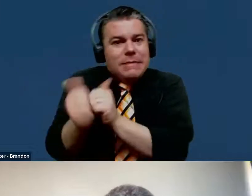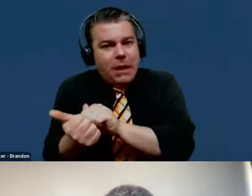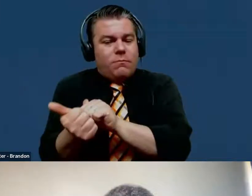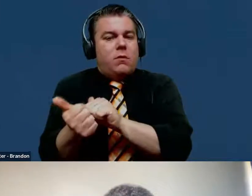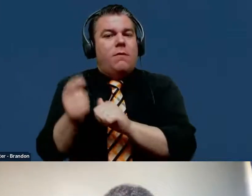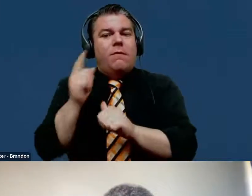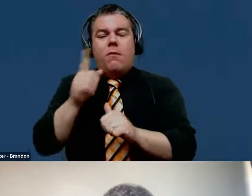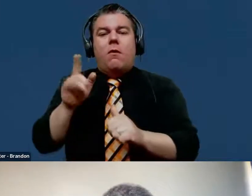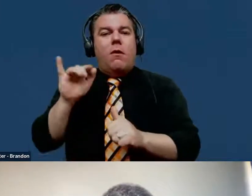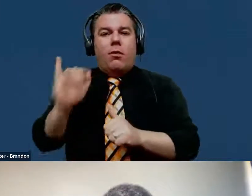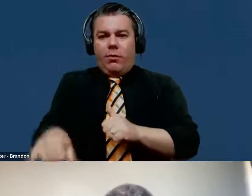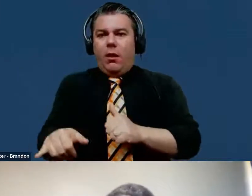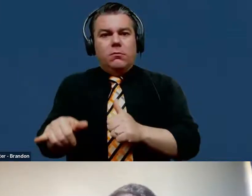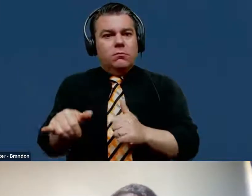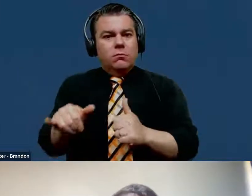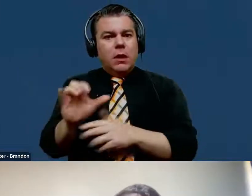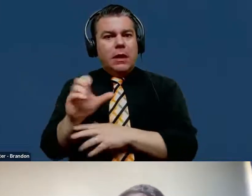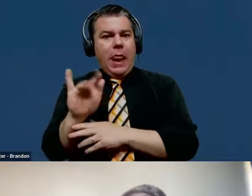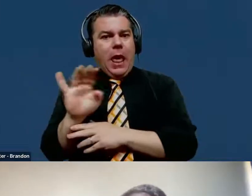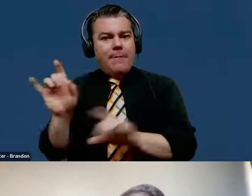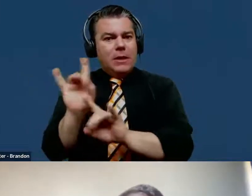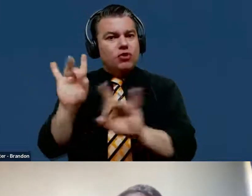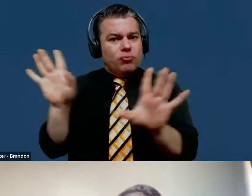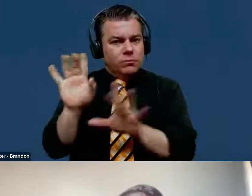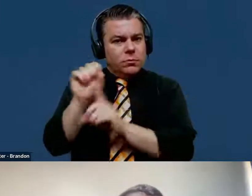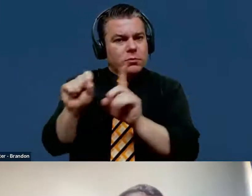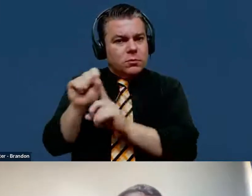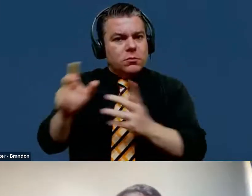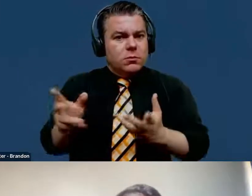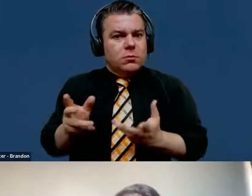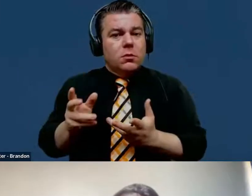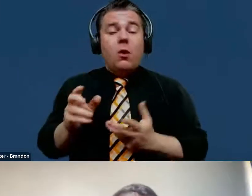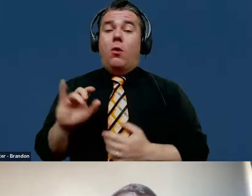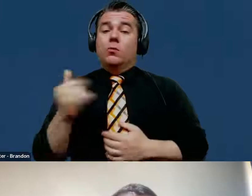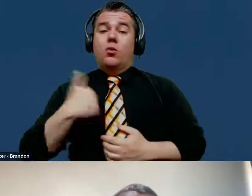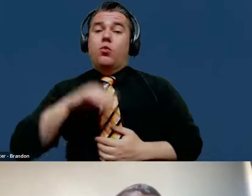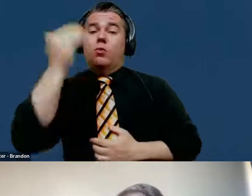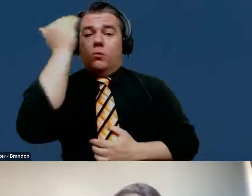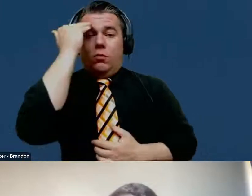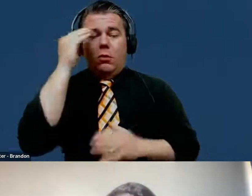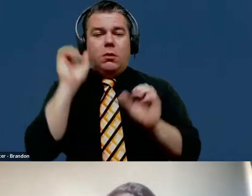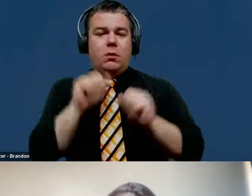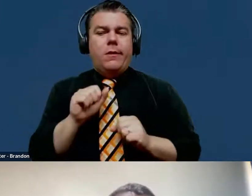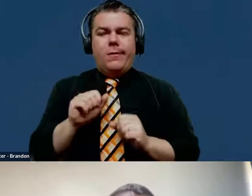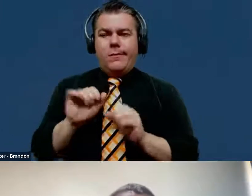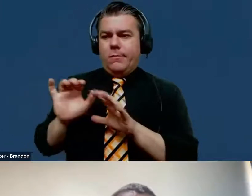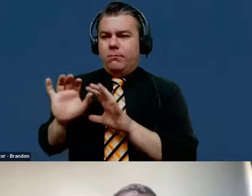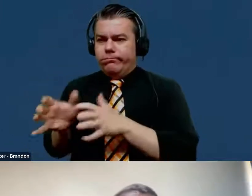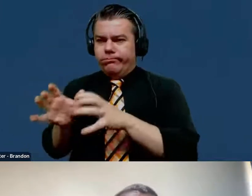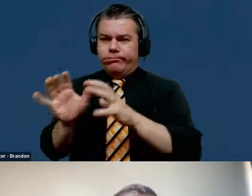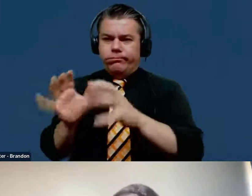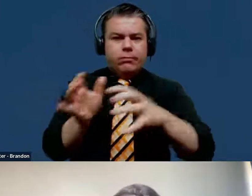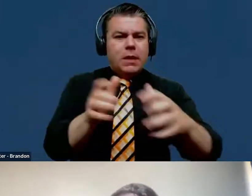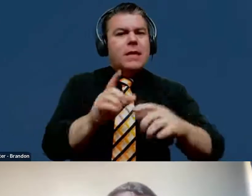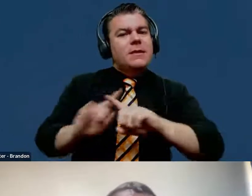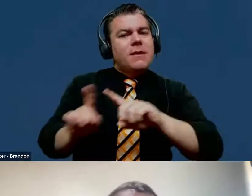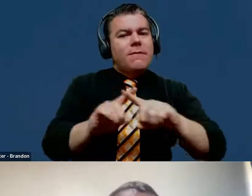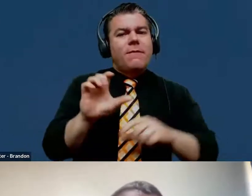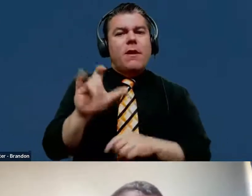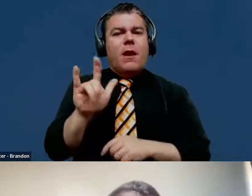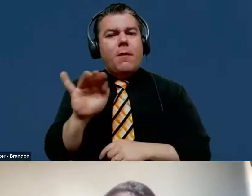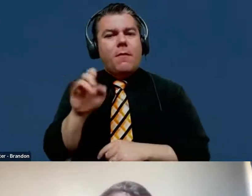extreme condition. And we also know that we can characterize different climate, develop